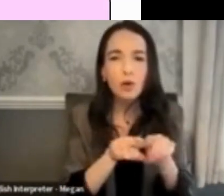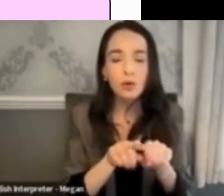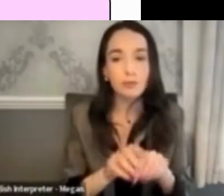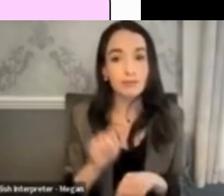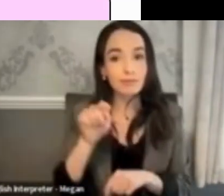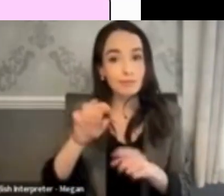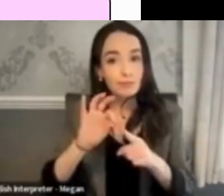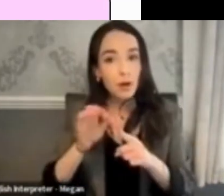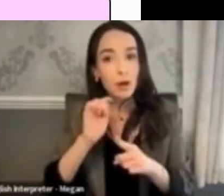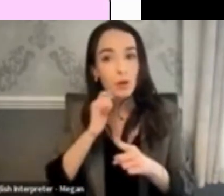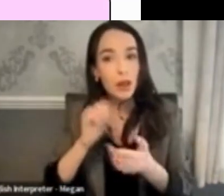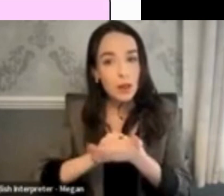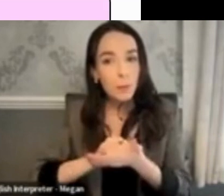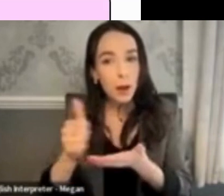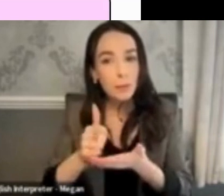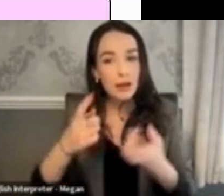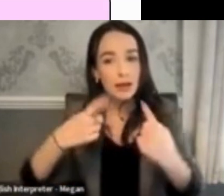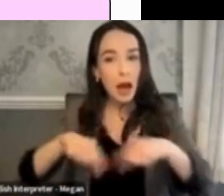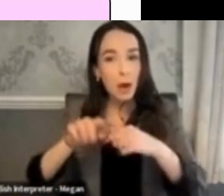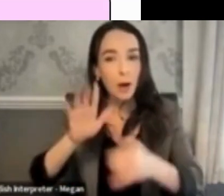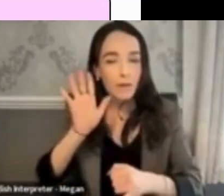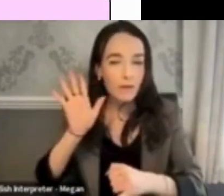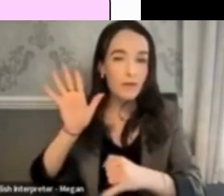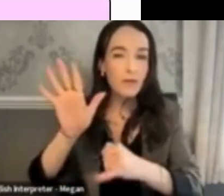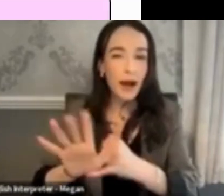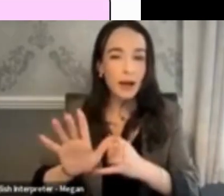final version of the terms and conditions for the capital grant.